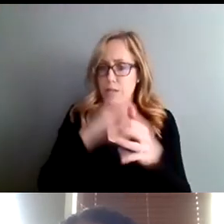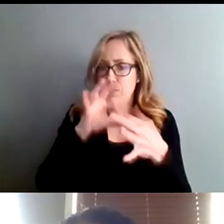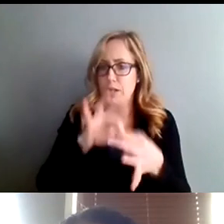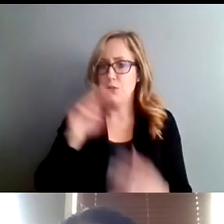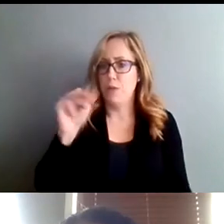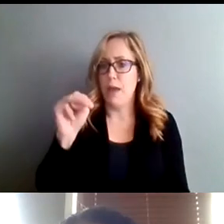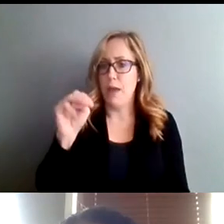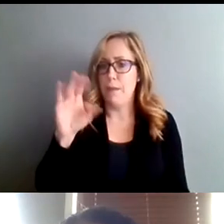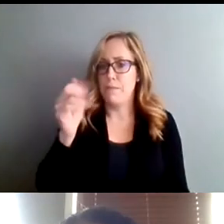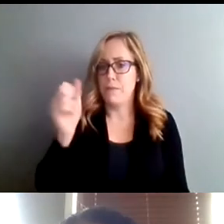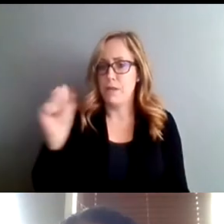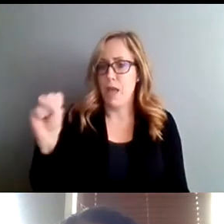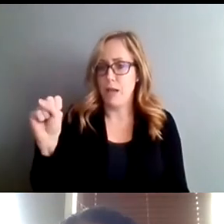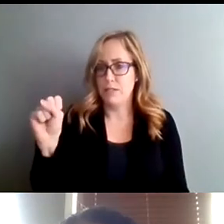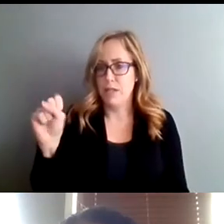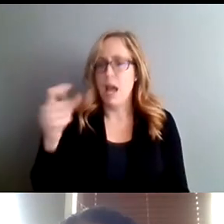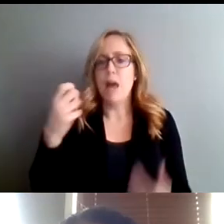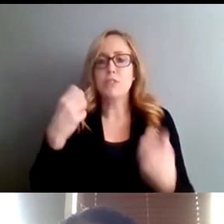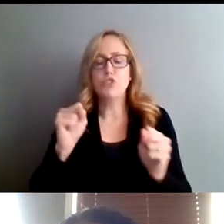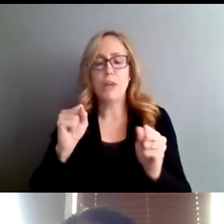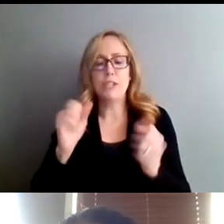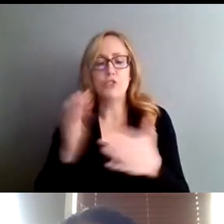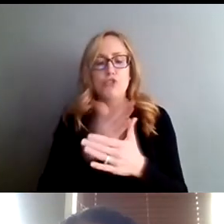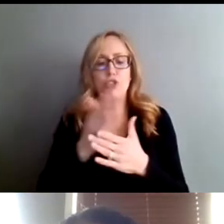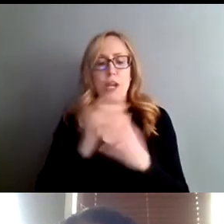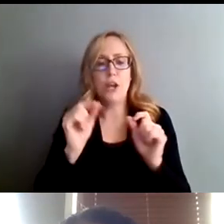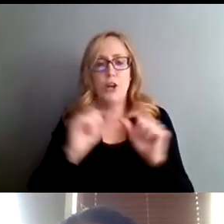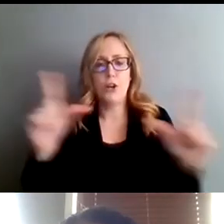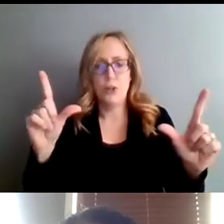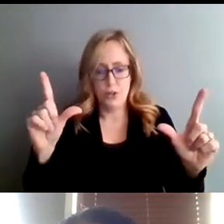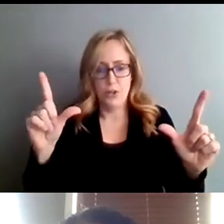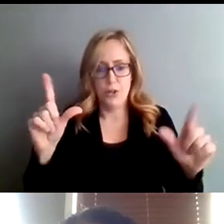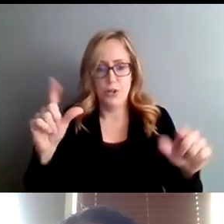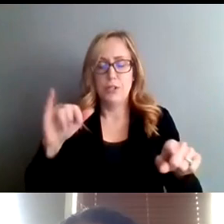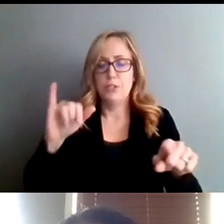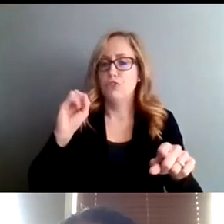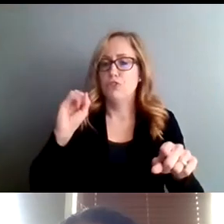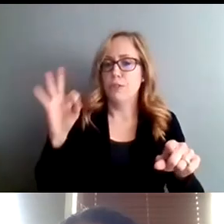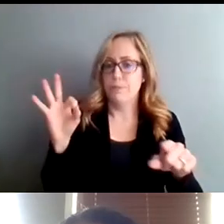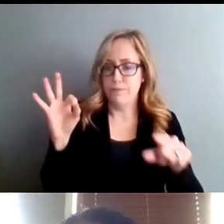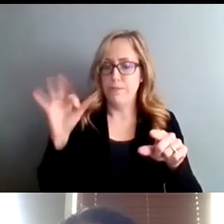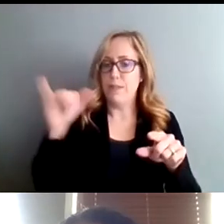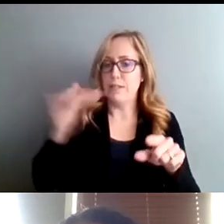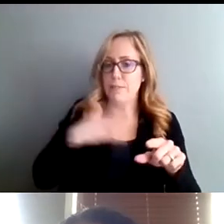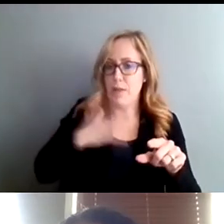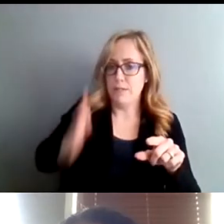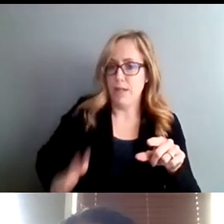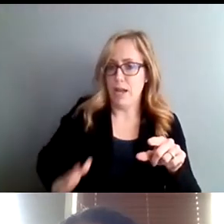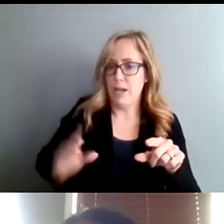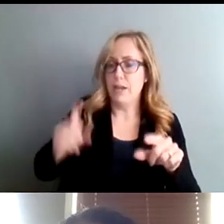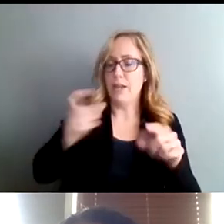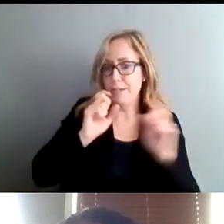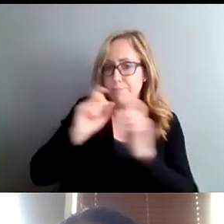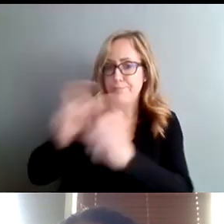Yeah, Jeffrey, I was going to try to share screen. There we go. Yeah, that's on my end. I just, you should have that capability now.